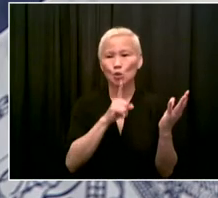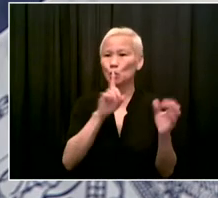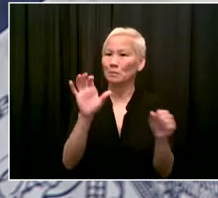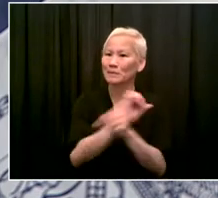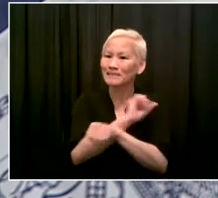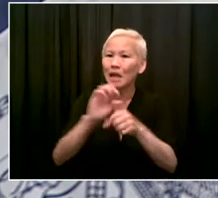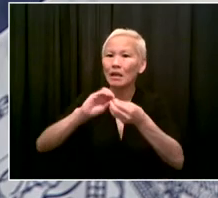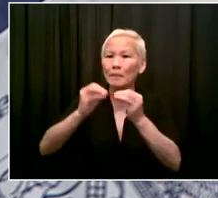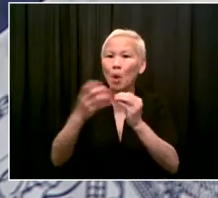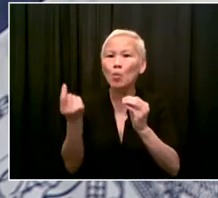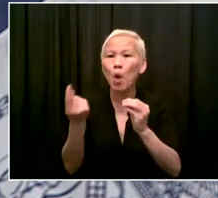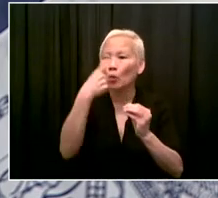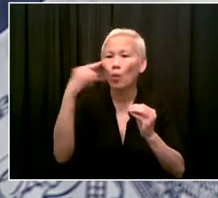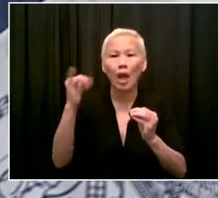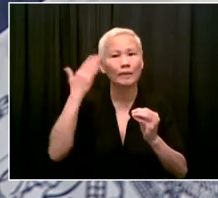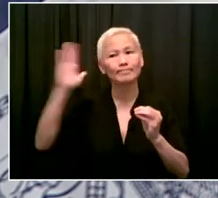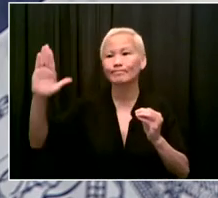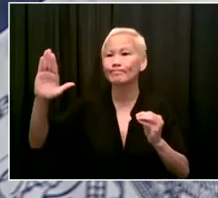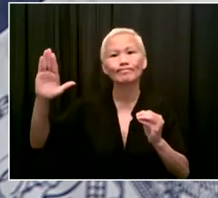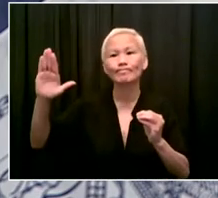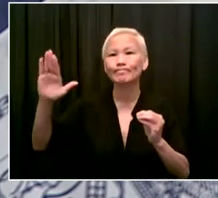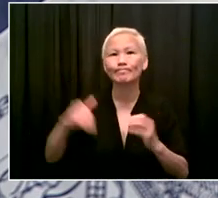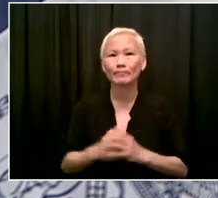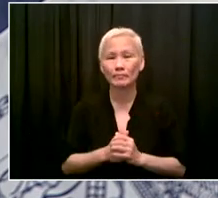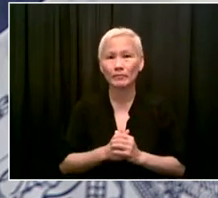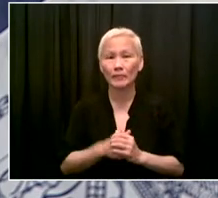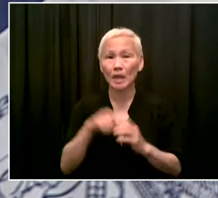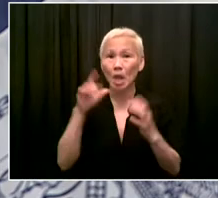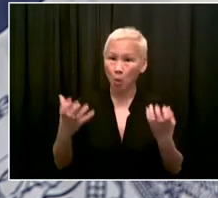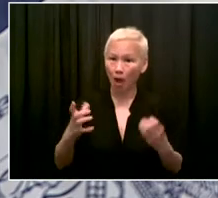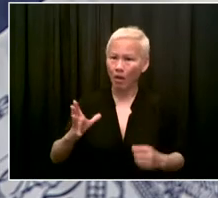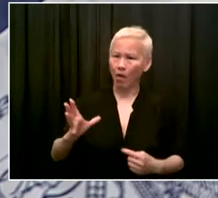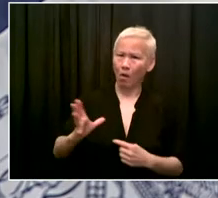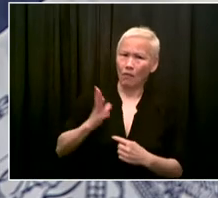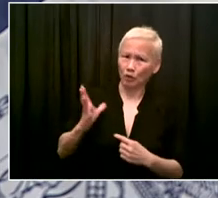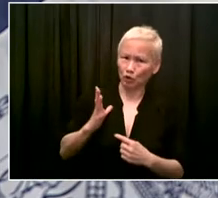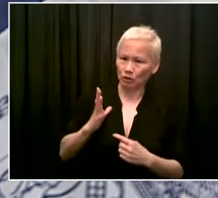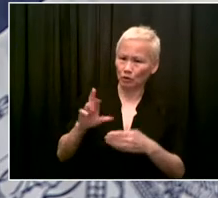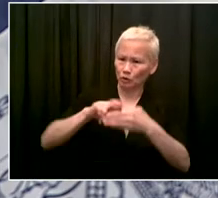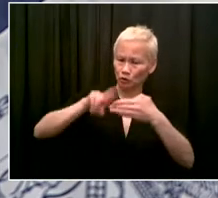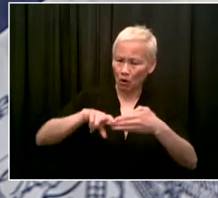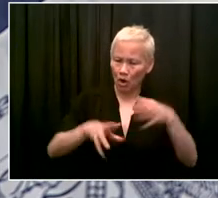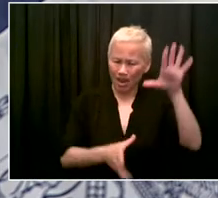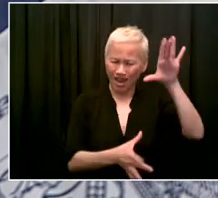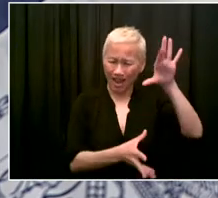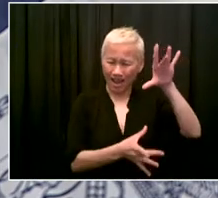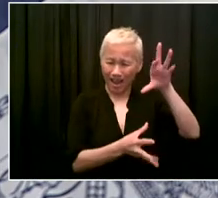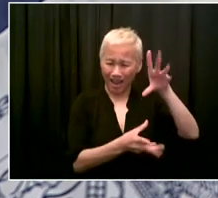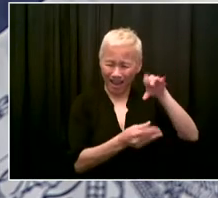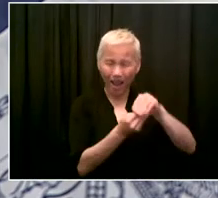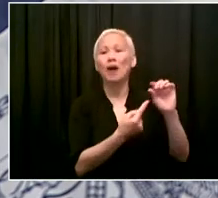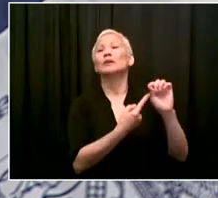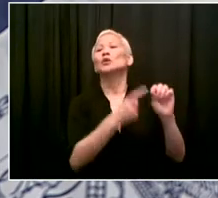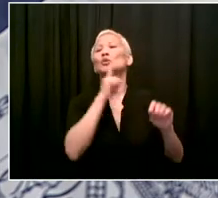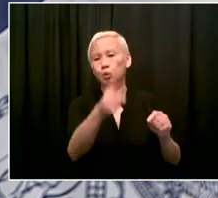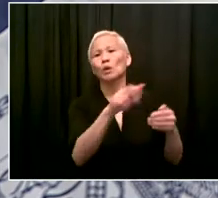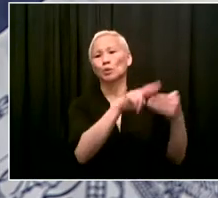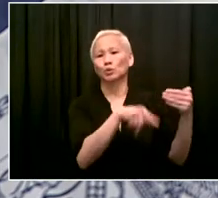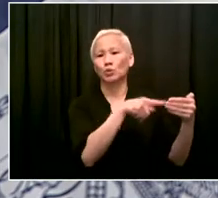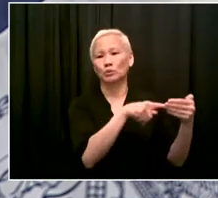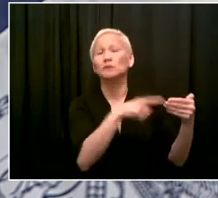see the final results formally. I think every candidate, and I think three objectively are still in the